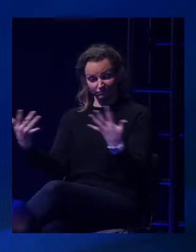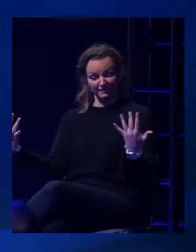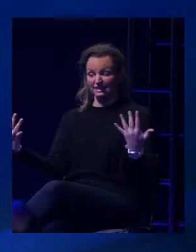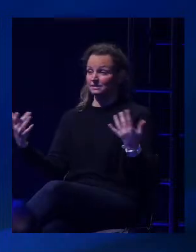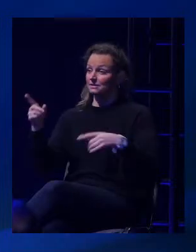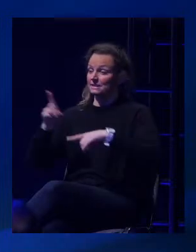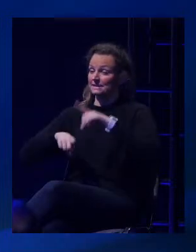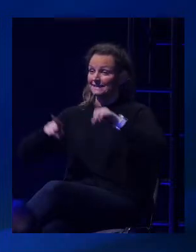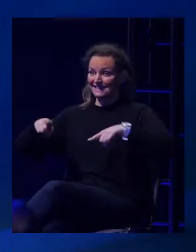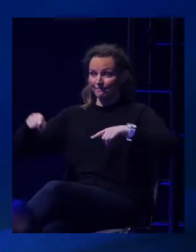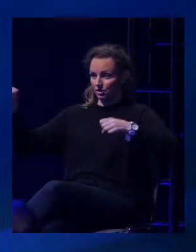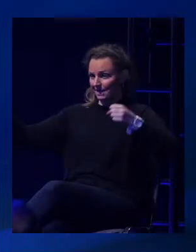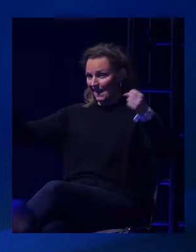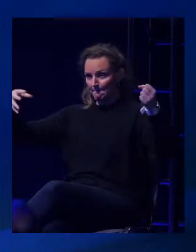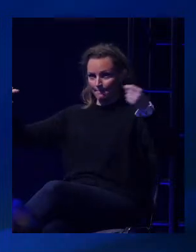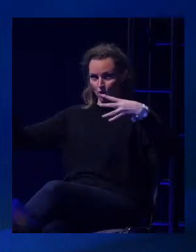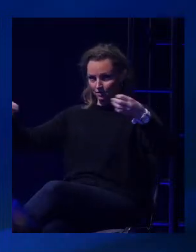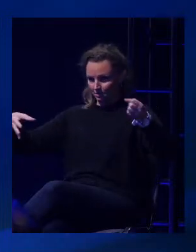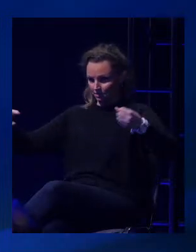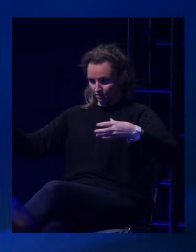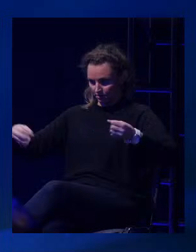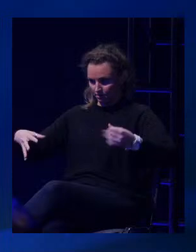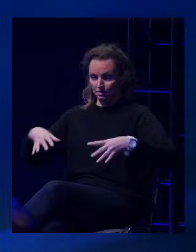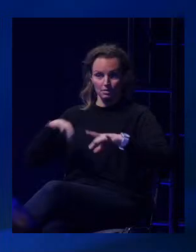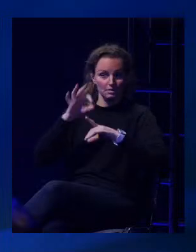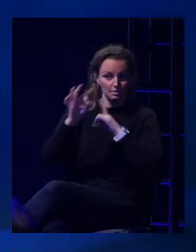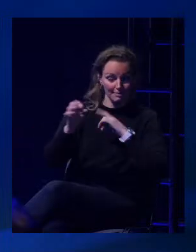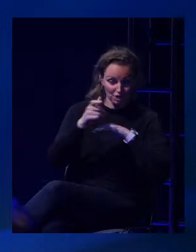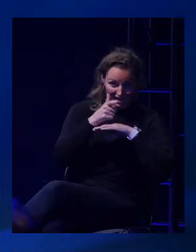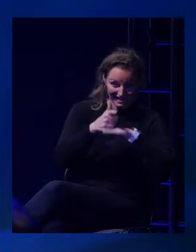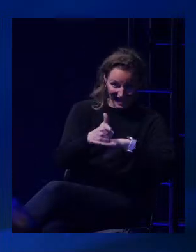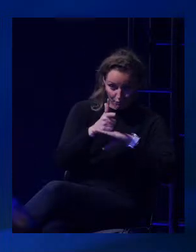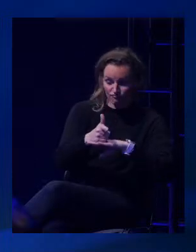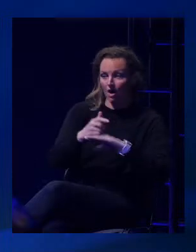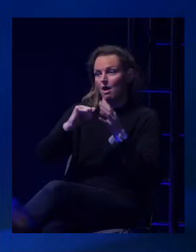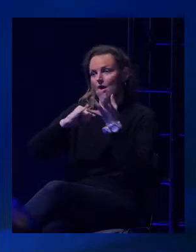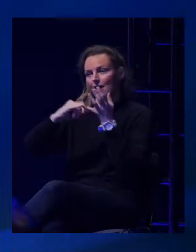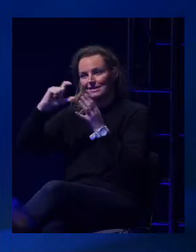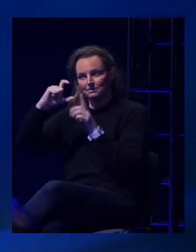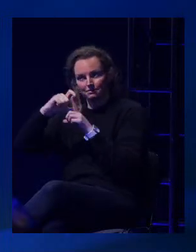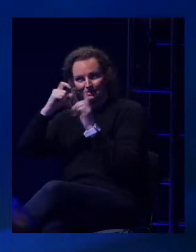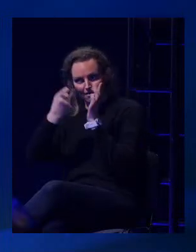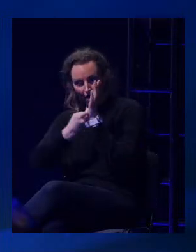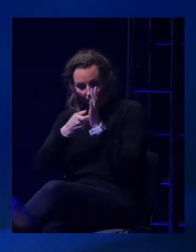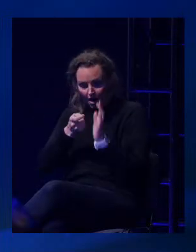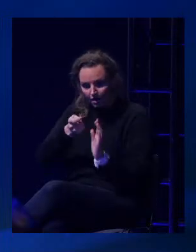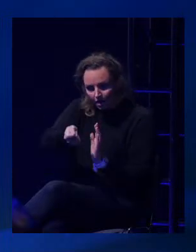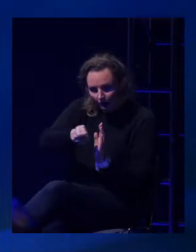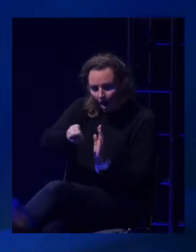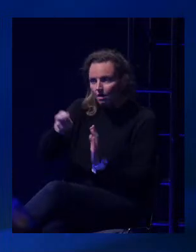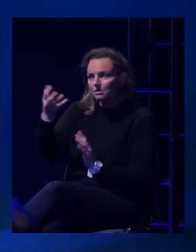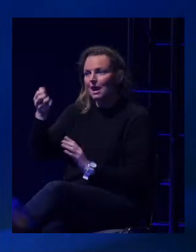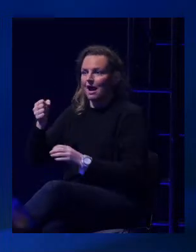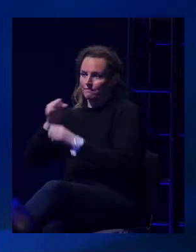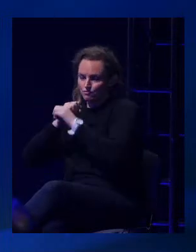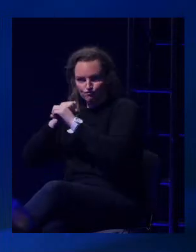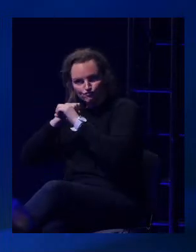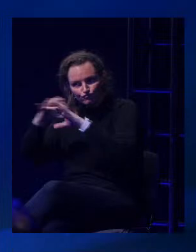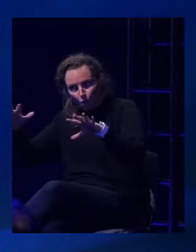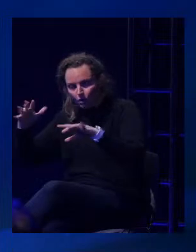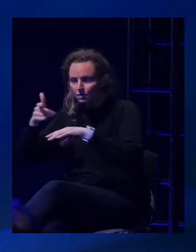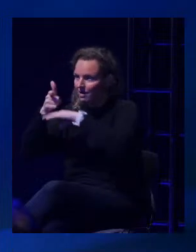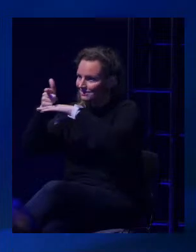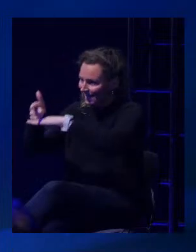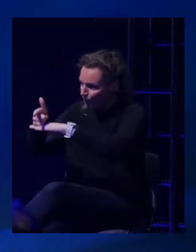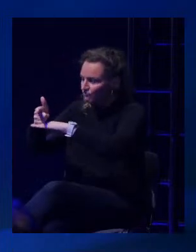a specialty camera, in this case it's a PTZ, which is producing SDR. We have a broadcast camera, which is producing SDR. We have a cinema camera,